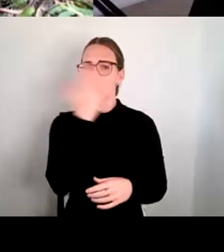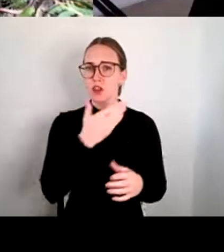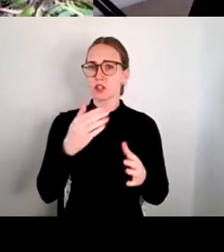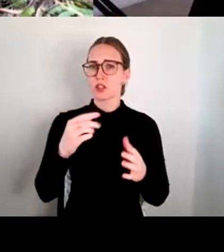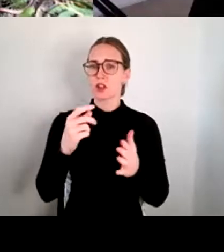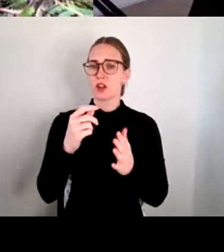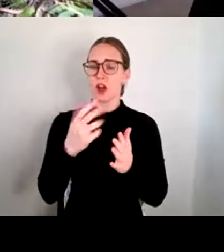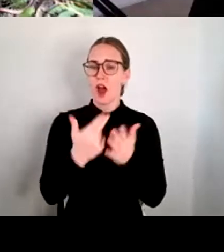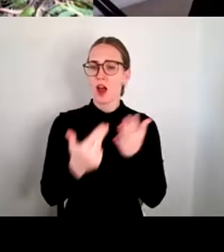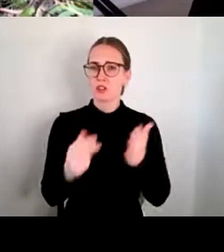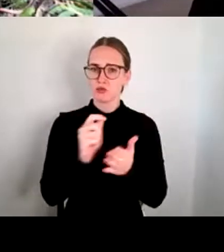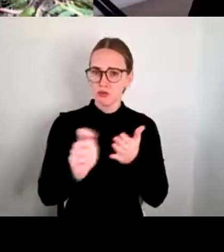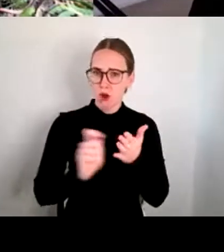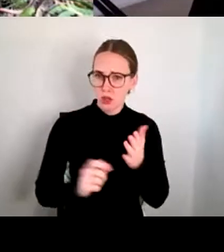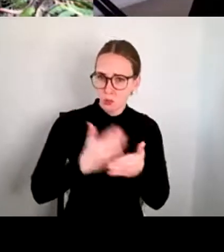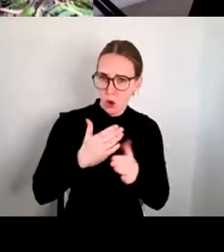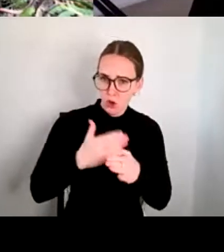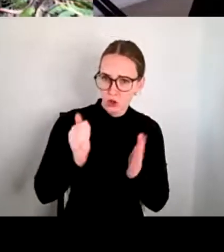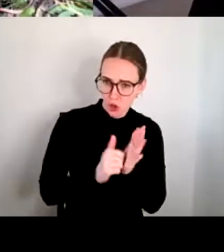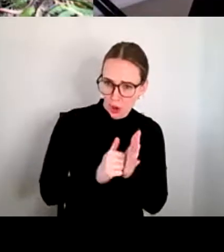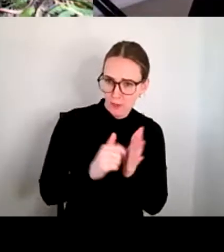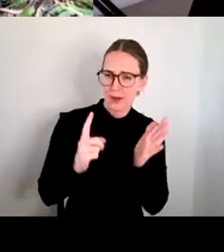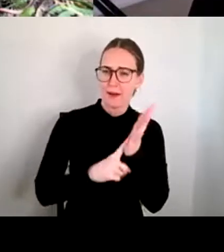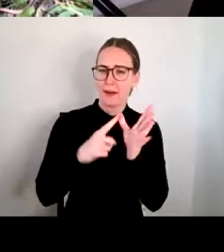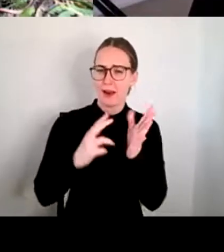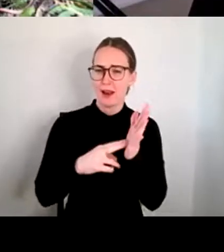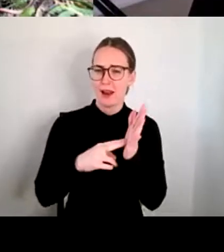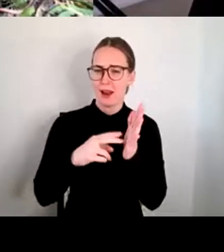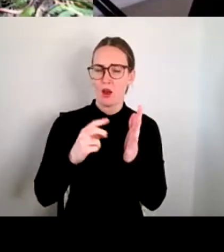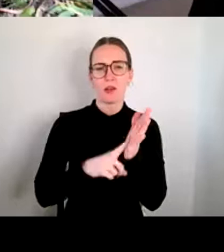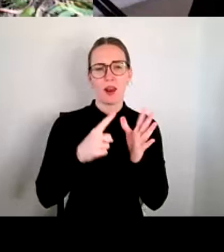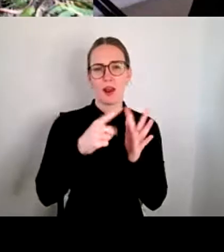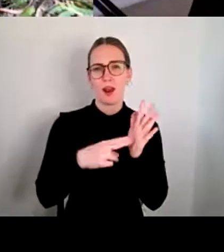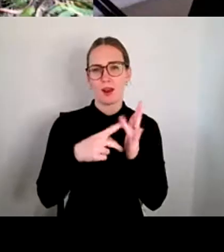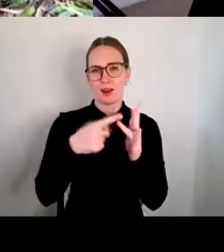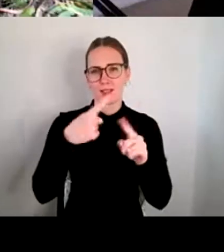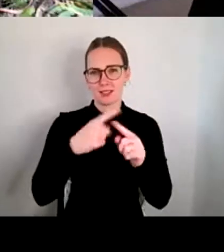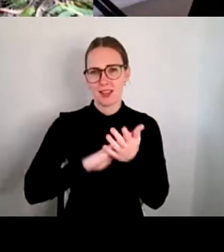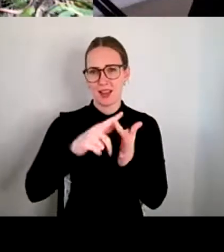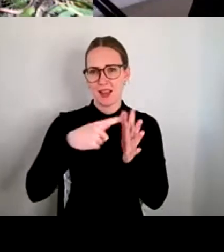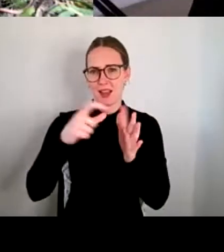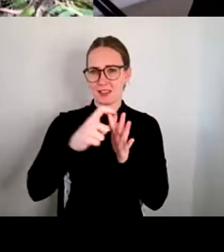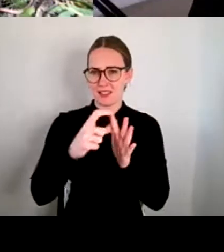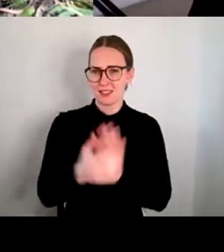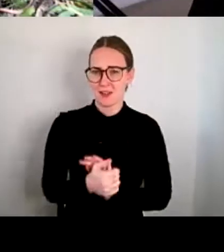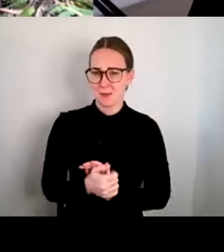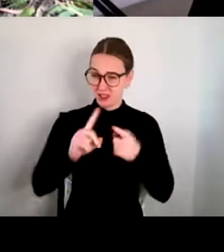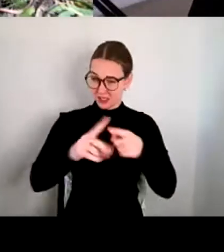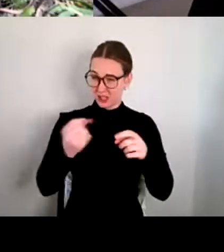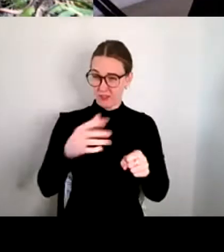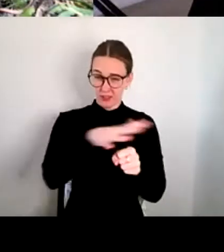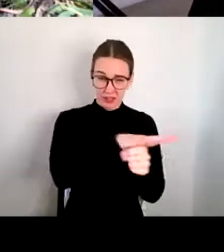into, similar to this. But it's like there are still the areas of quarantining First Nation people. It's like, if you don't